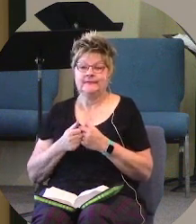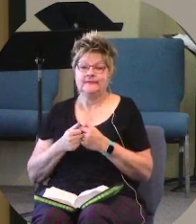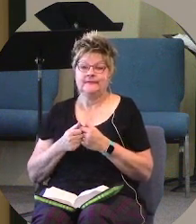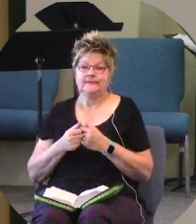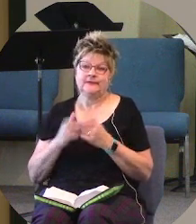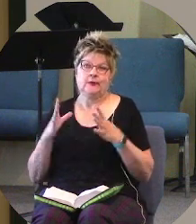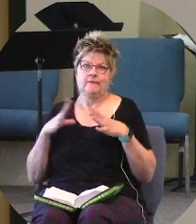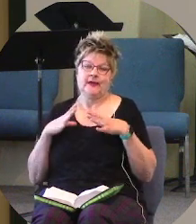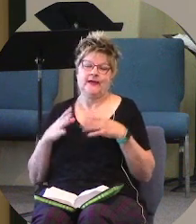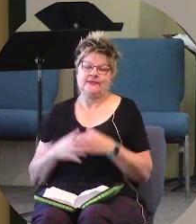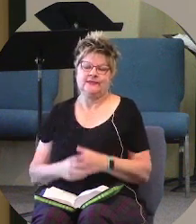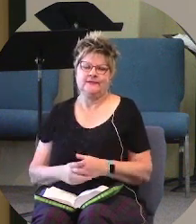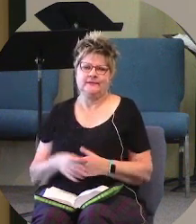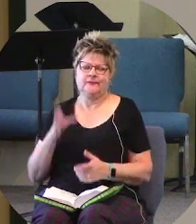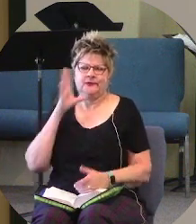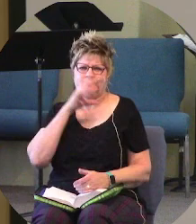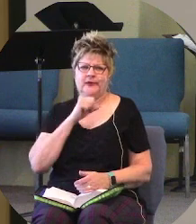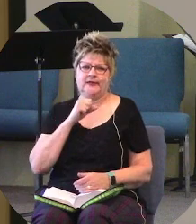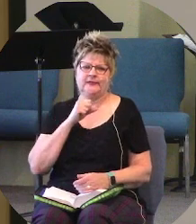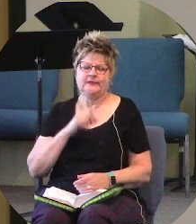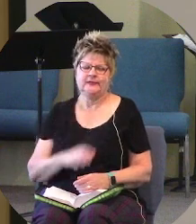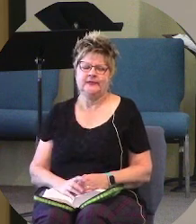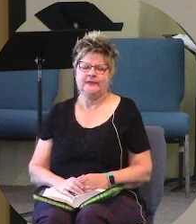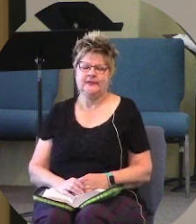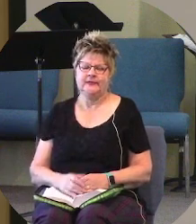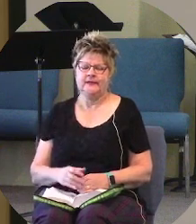And it was strange. And I know I'm kind of rambling, and